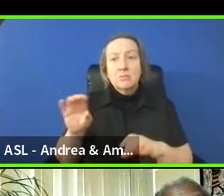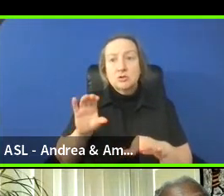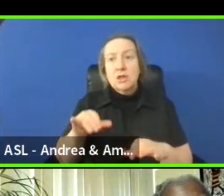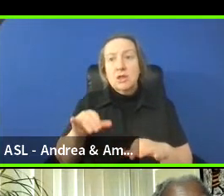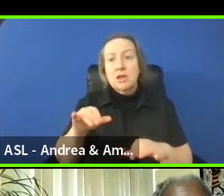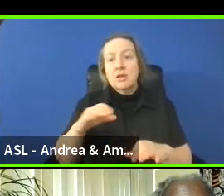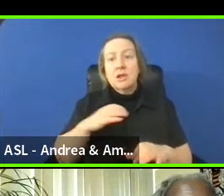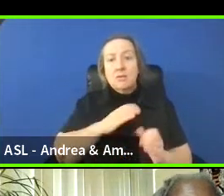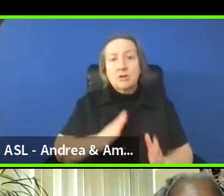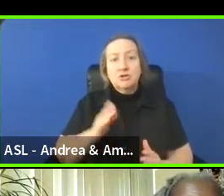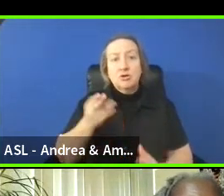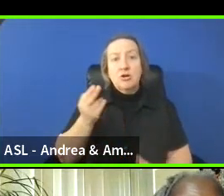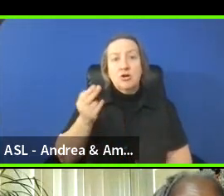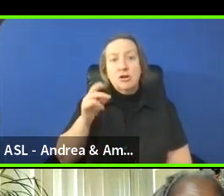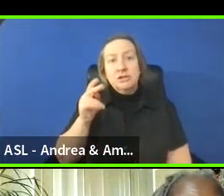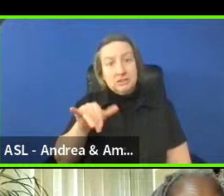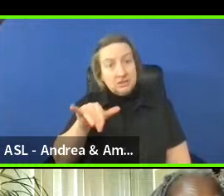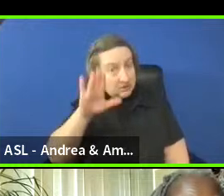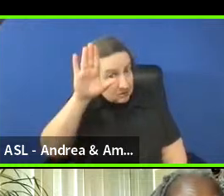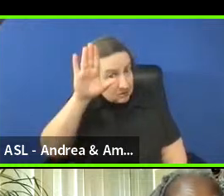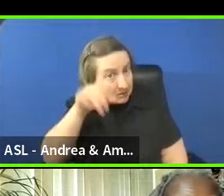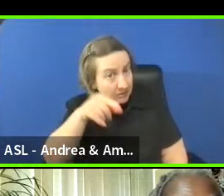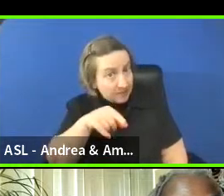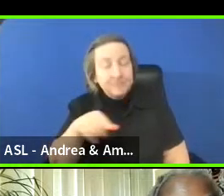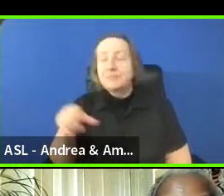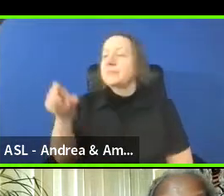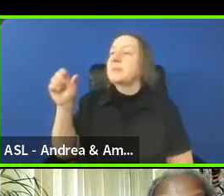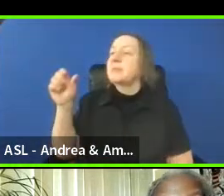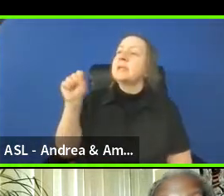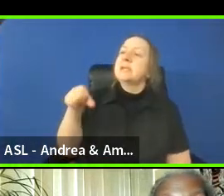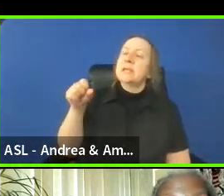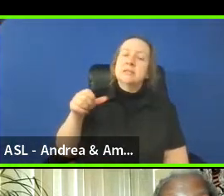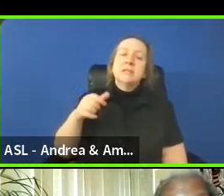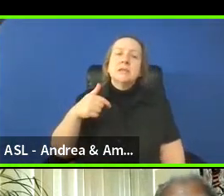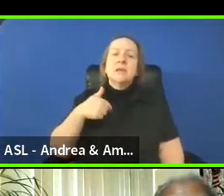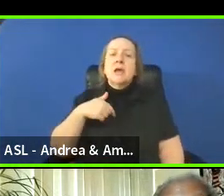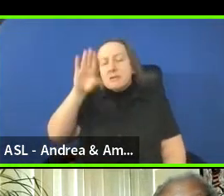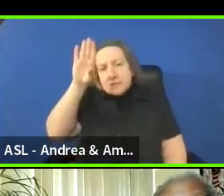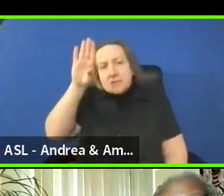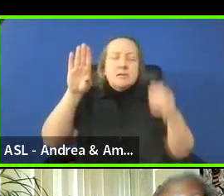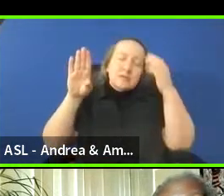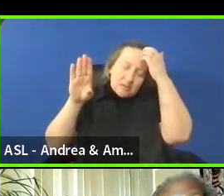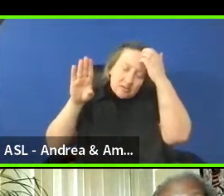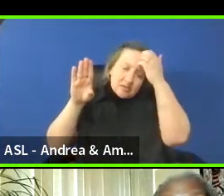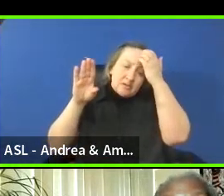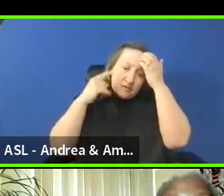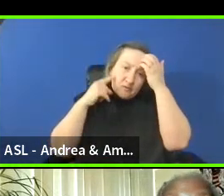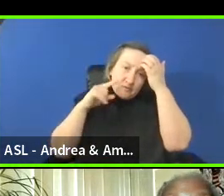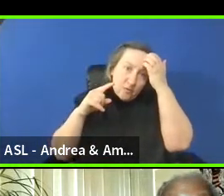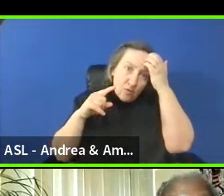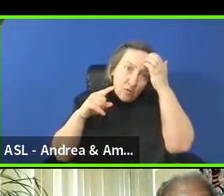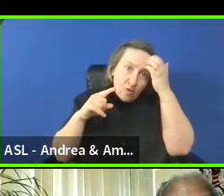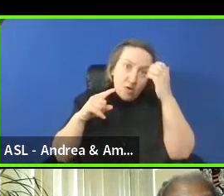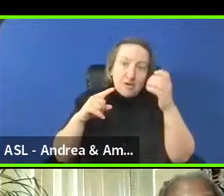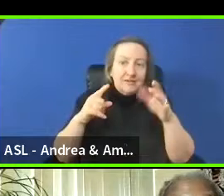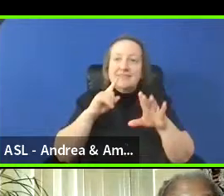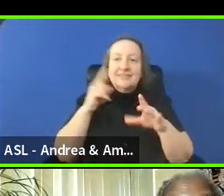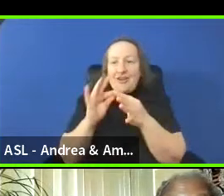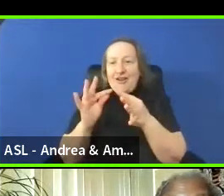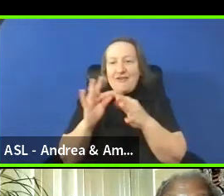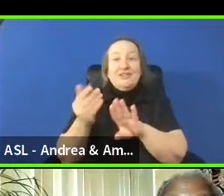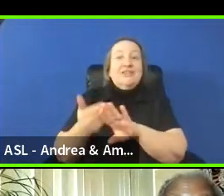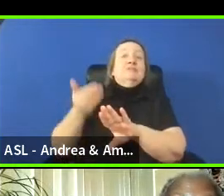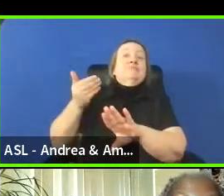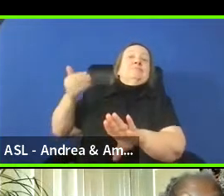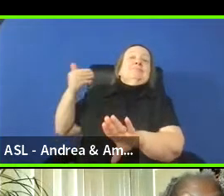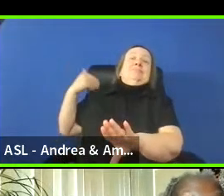I saw that your hand was raised. Yes, my hand was raised for a much earlier conversation.